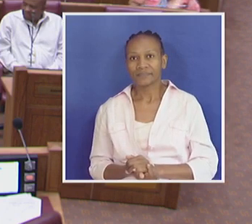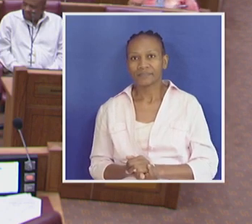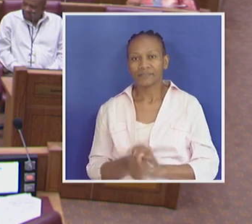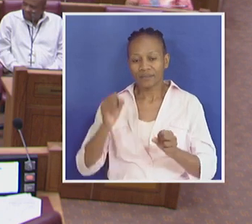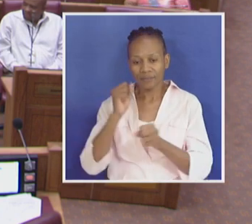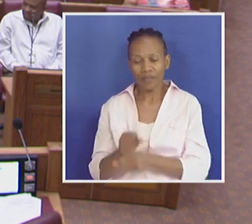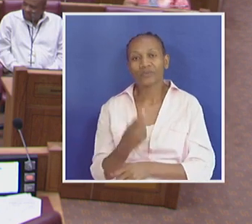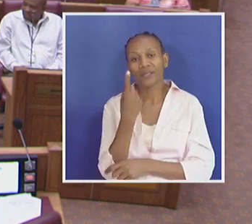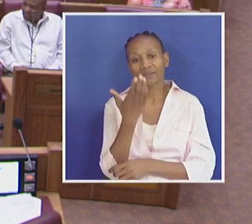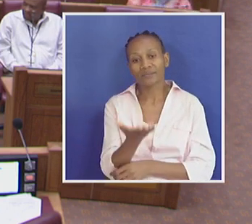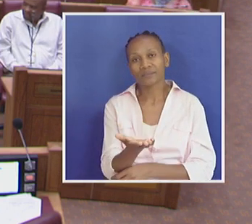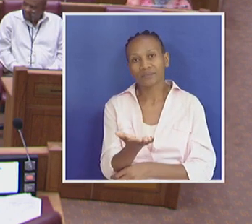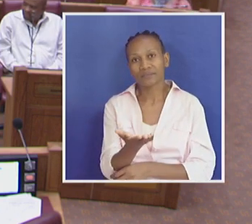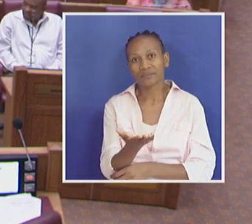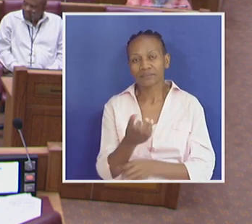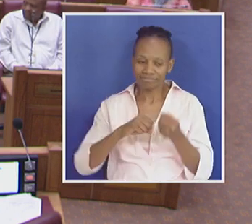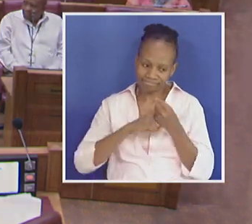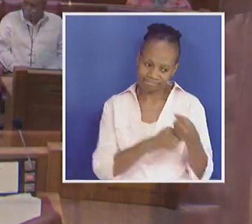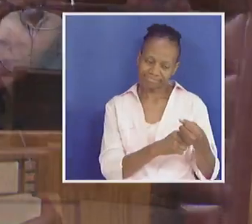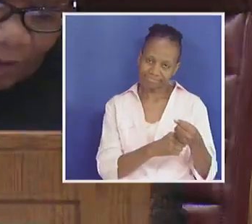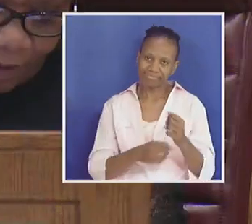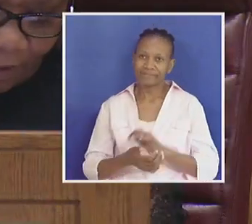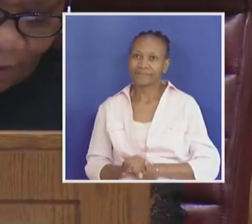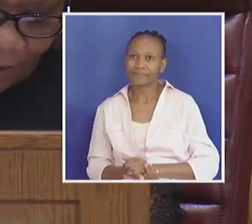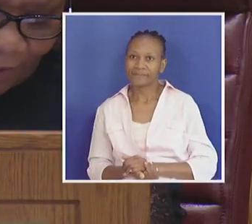Gauteng. Gauteng agrees.